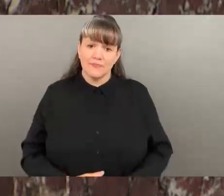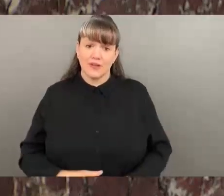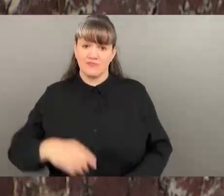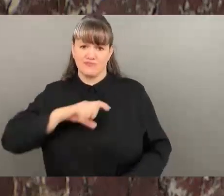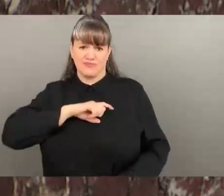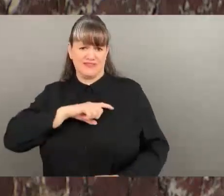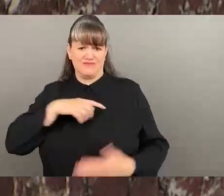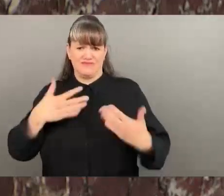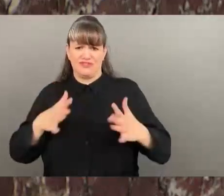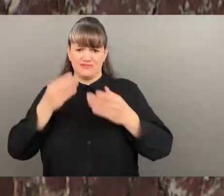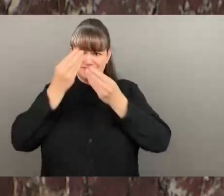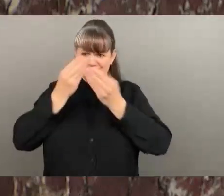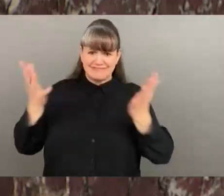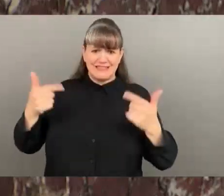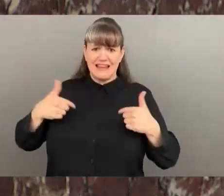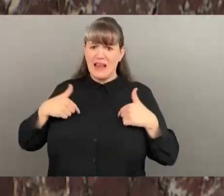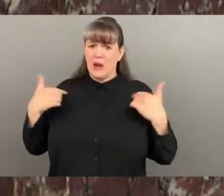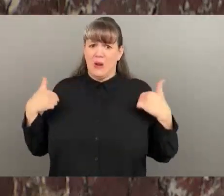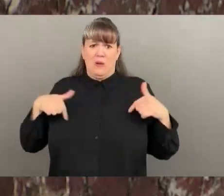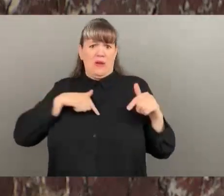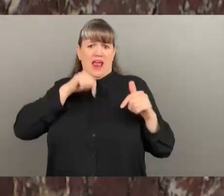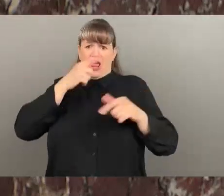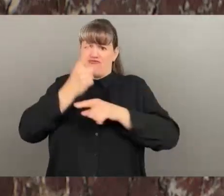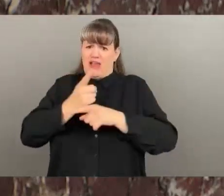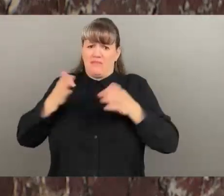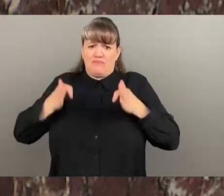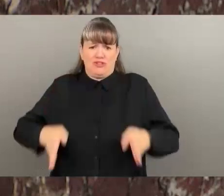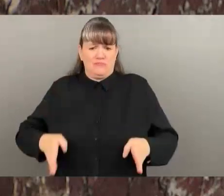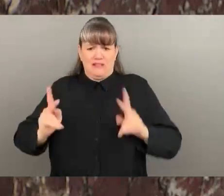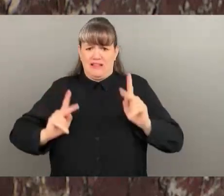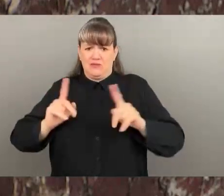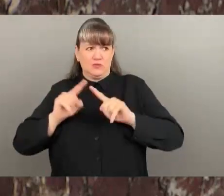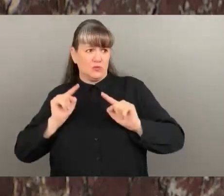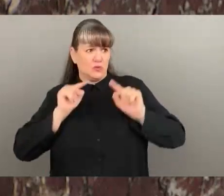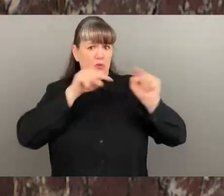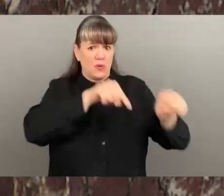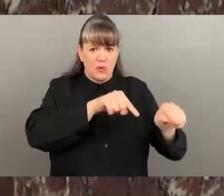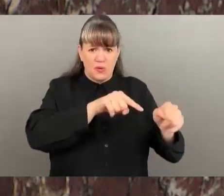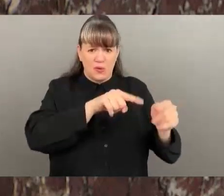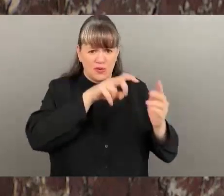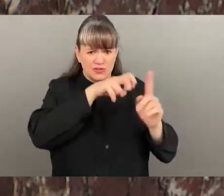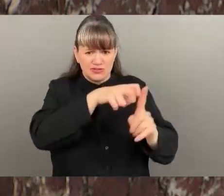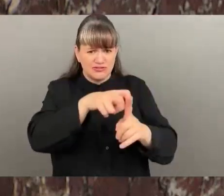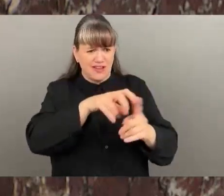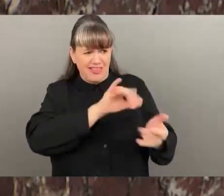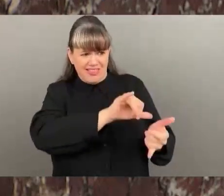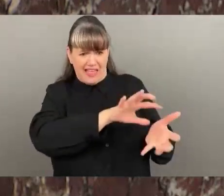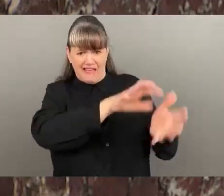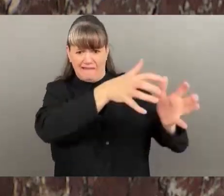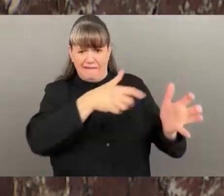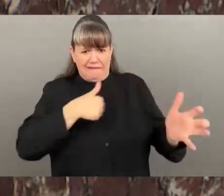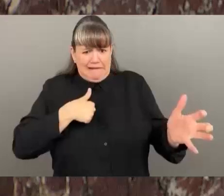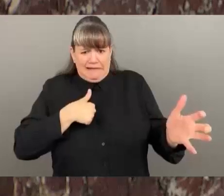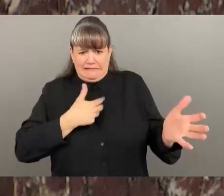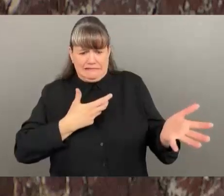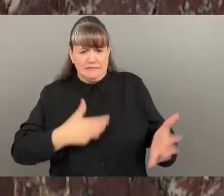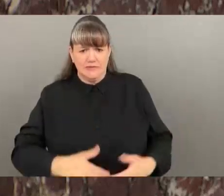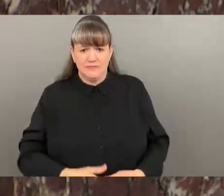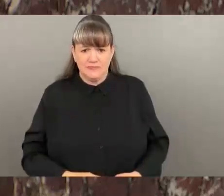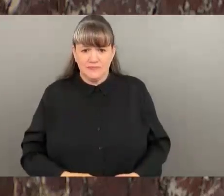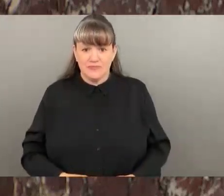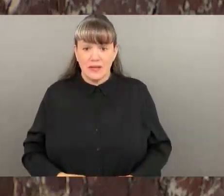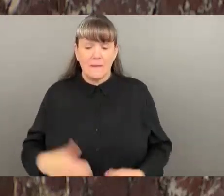to the Minister of Public Safety and Solicitor General. How will the government address the failures in